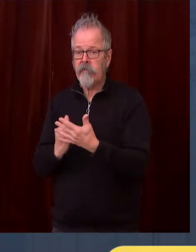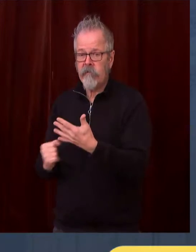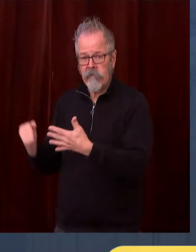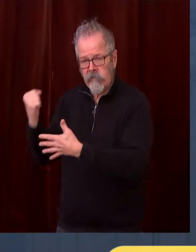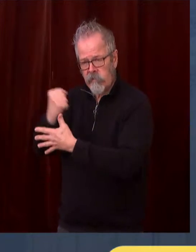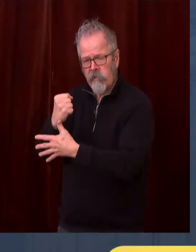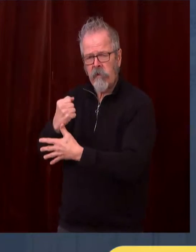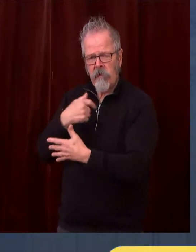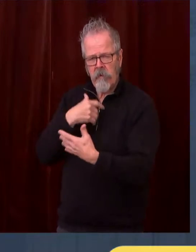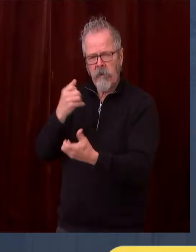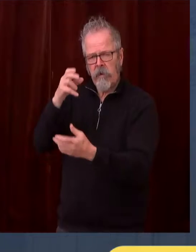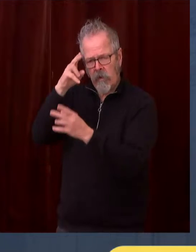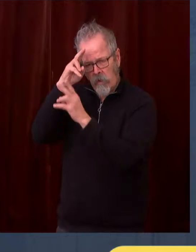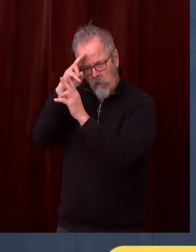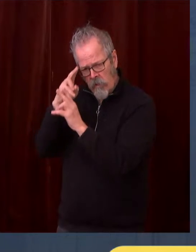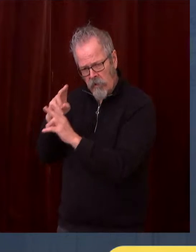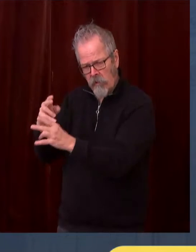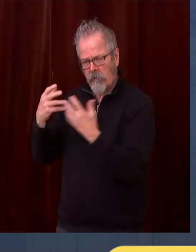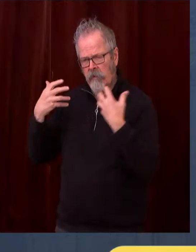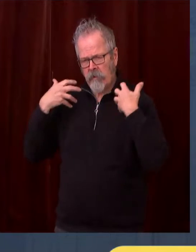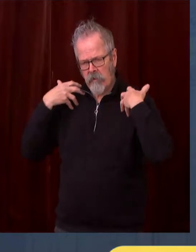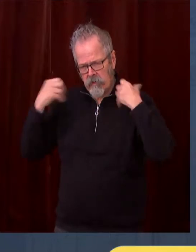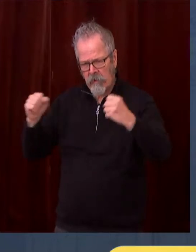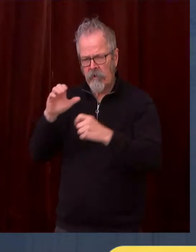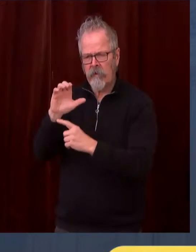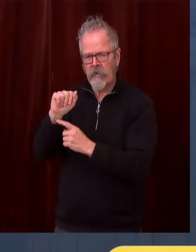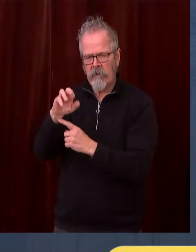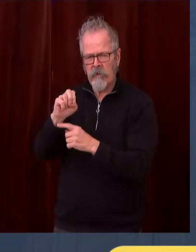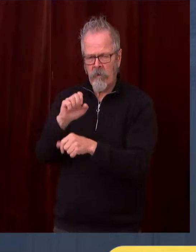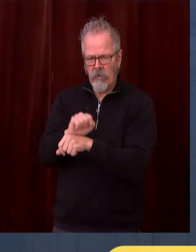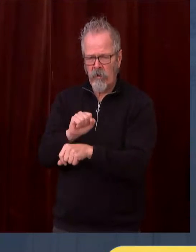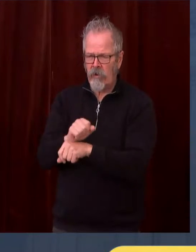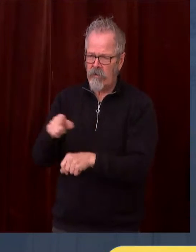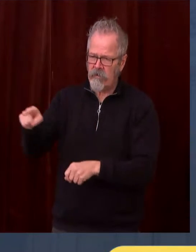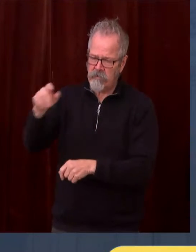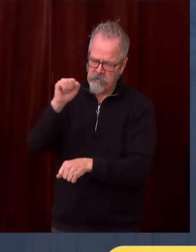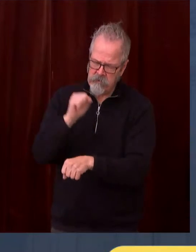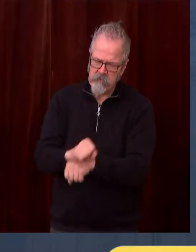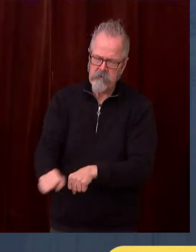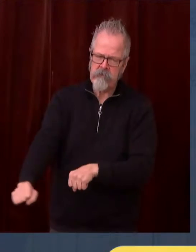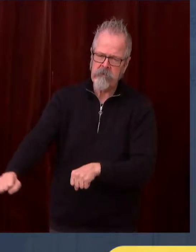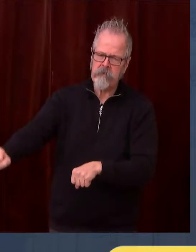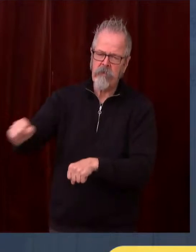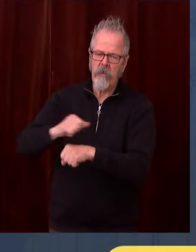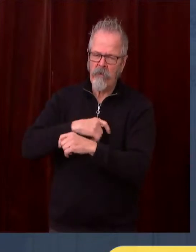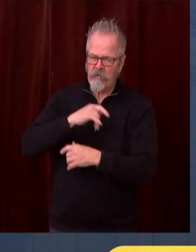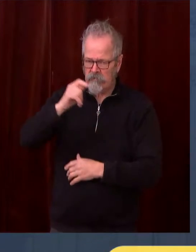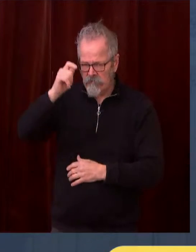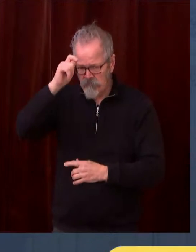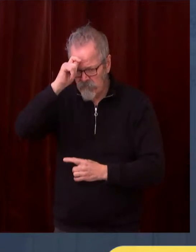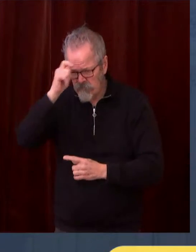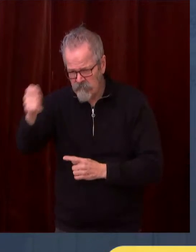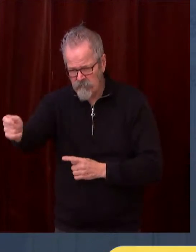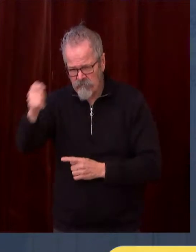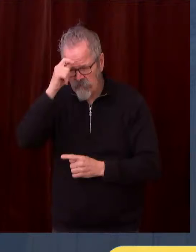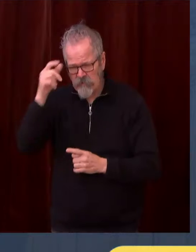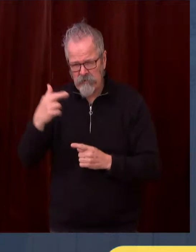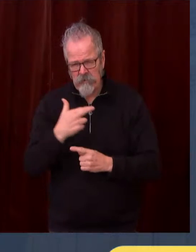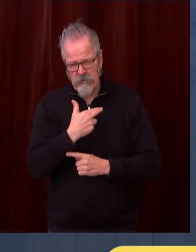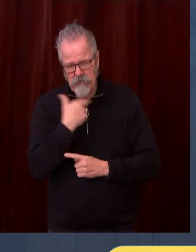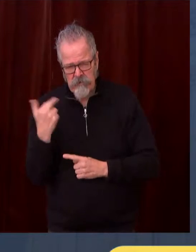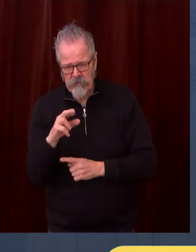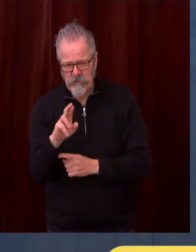have unfortunately been such a high percentage of our losses have been to our long-term care